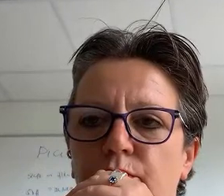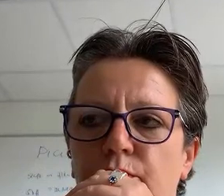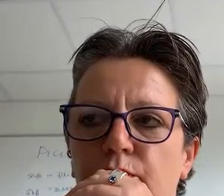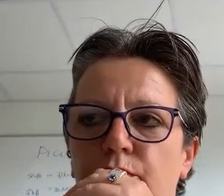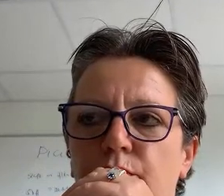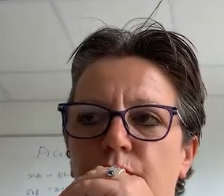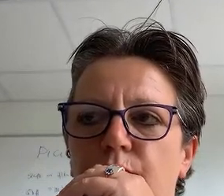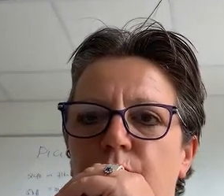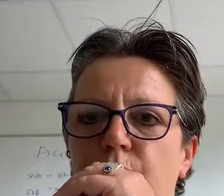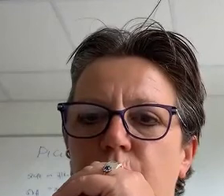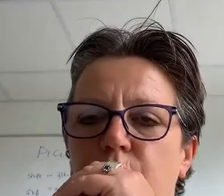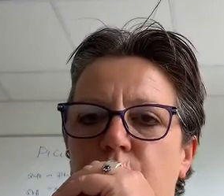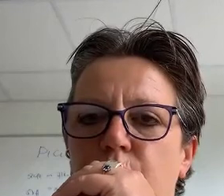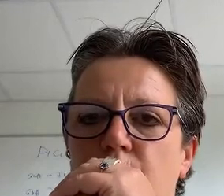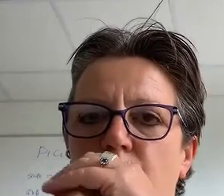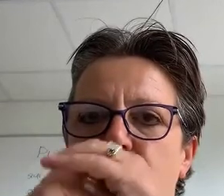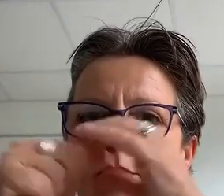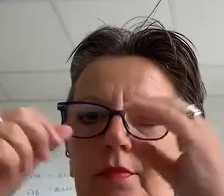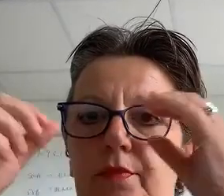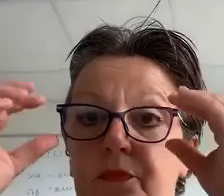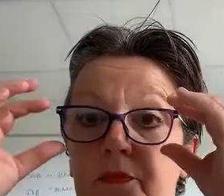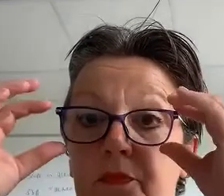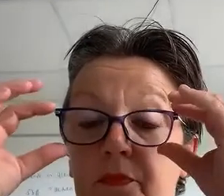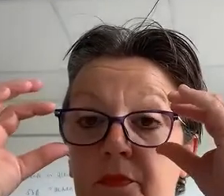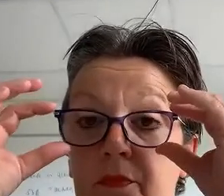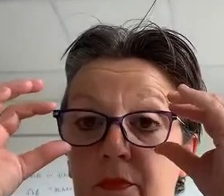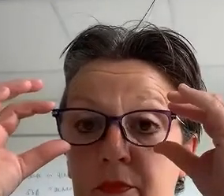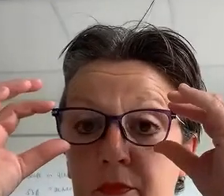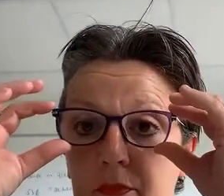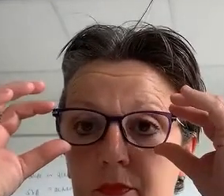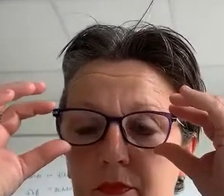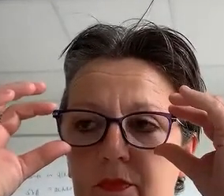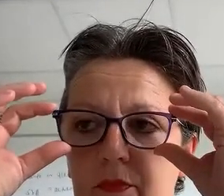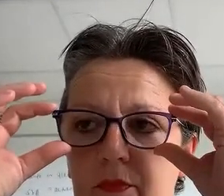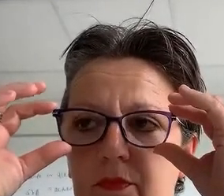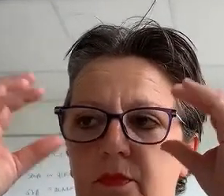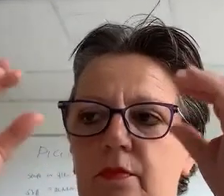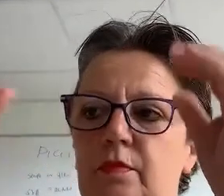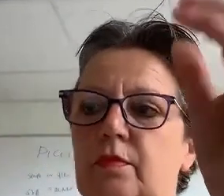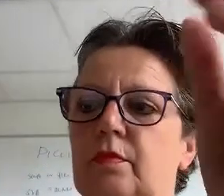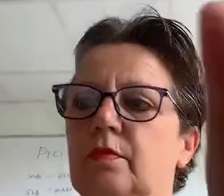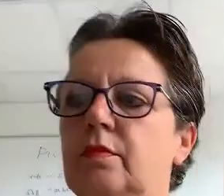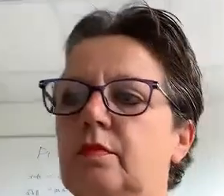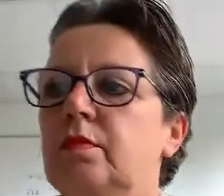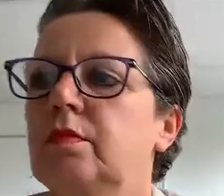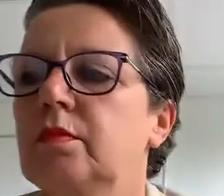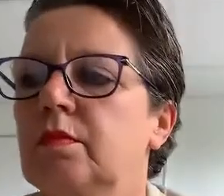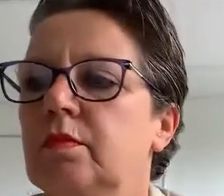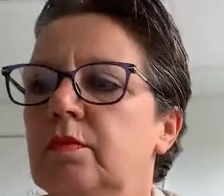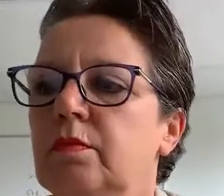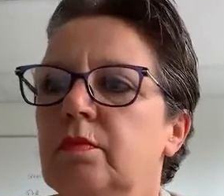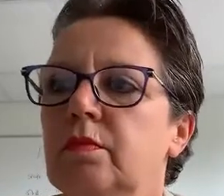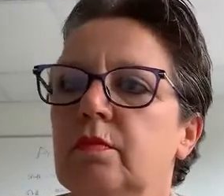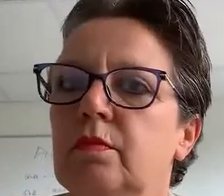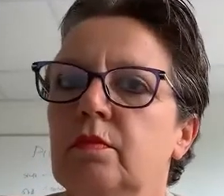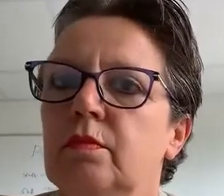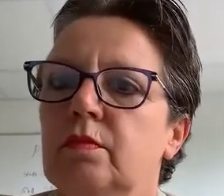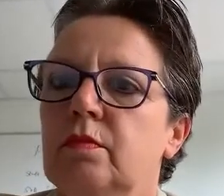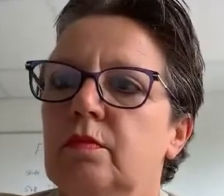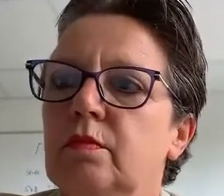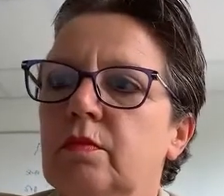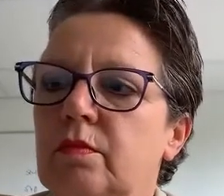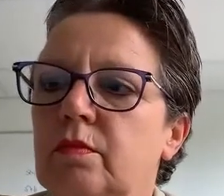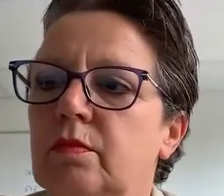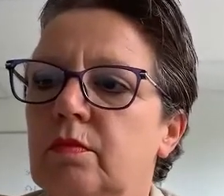BSL interpreter, what you do is click on the right hand corner of the actual person's video, and